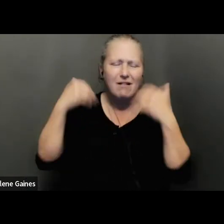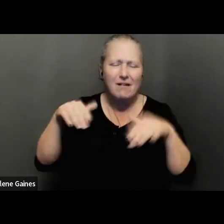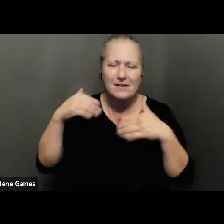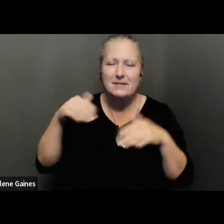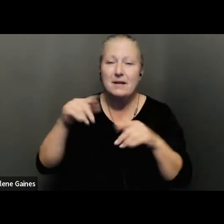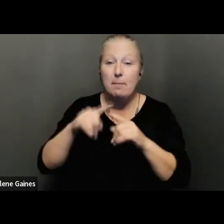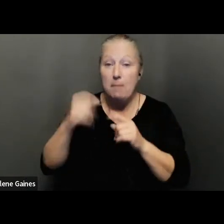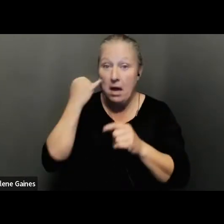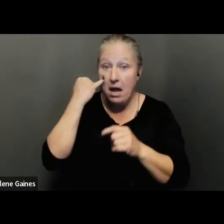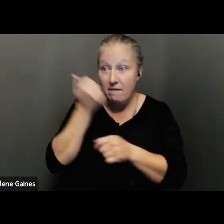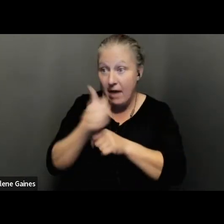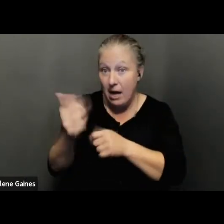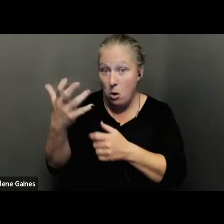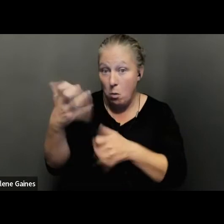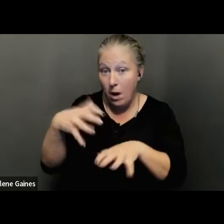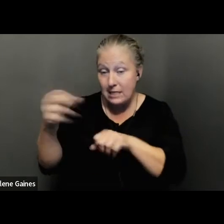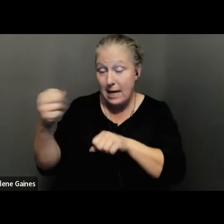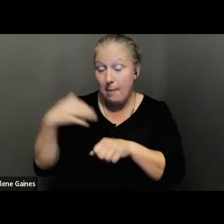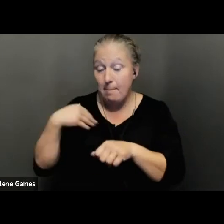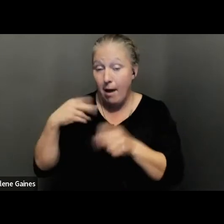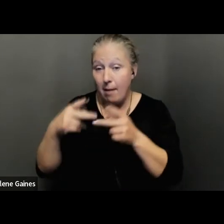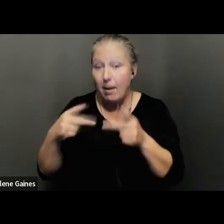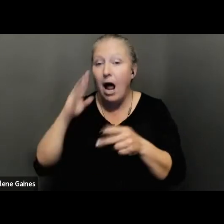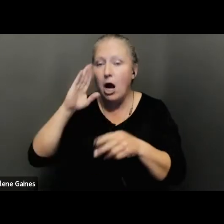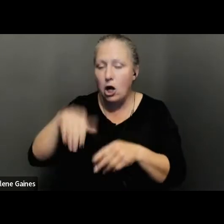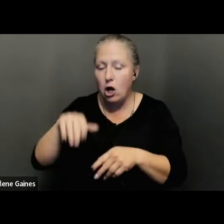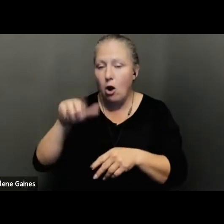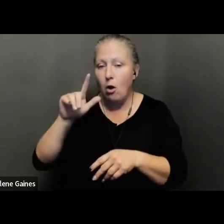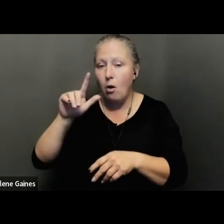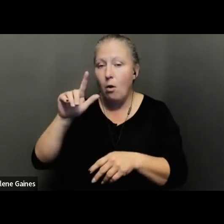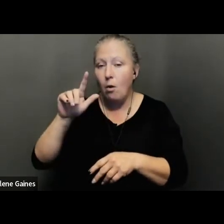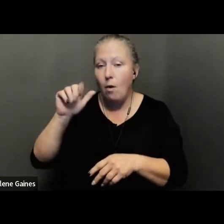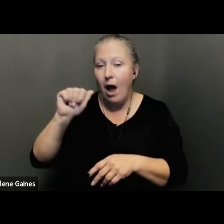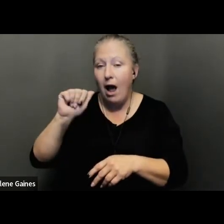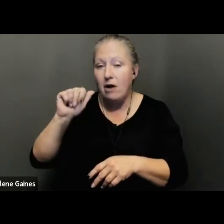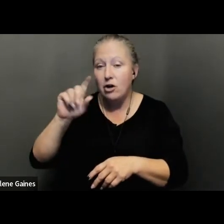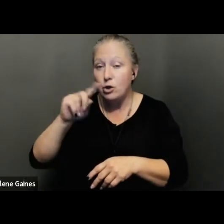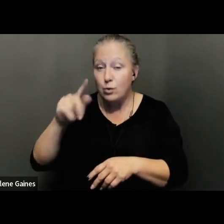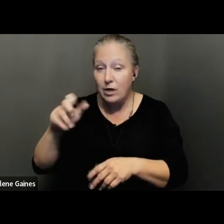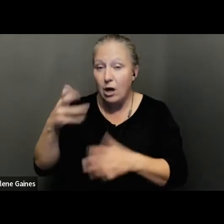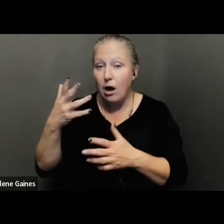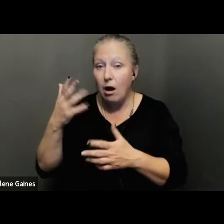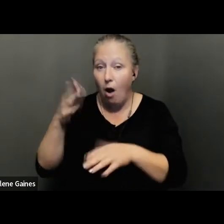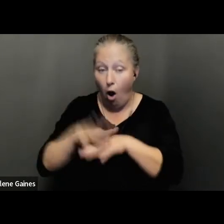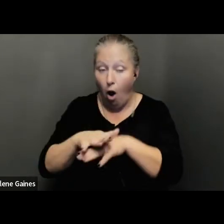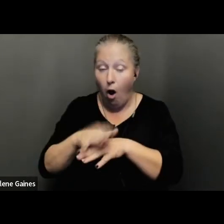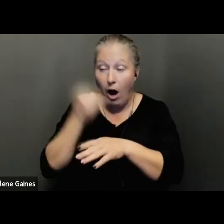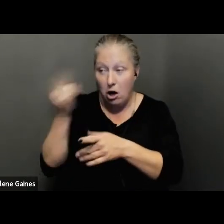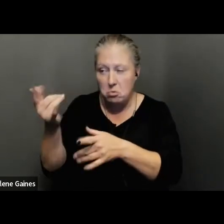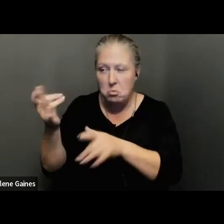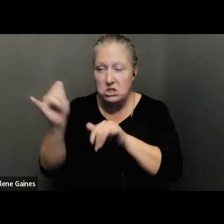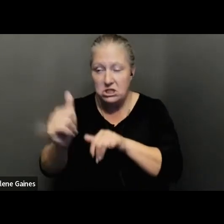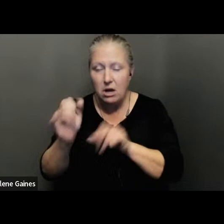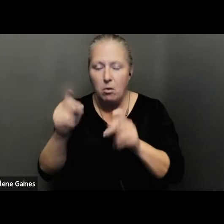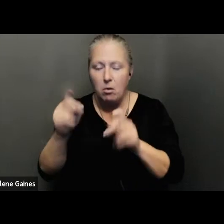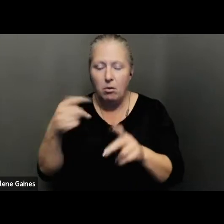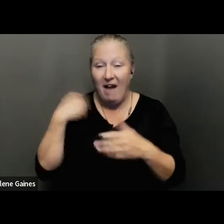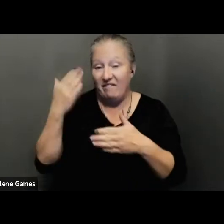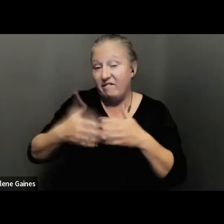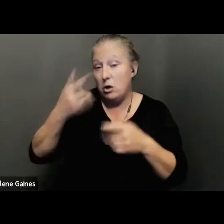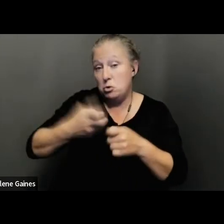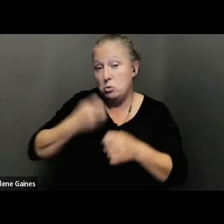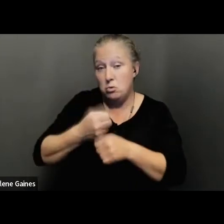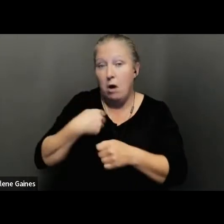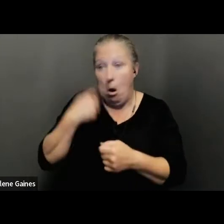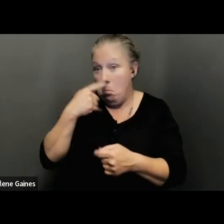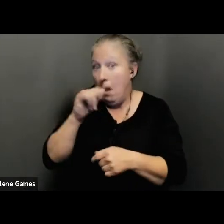else wanted to take my spot. I know Leahy is on that committee as well, so we Yeah, I can't want to prove it both. stay on. You're gonna, equity. and you want to stay, so I've finished 2 years and I'll gladly stay,